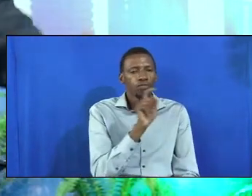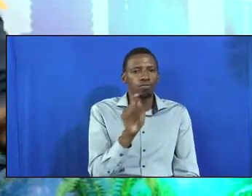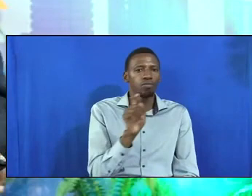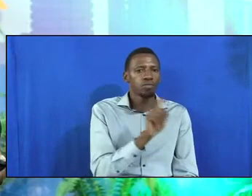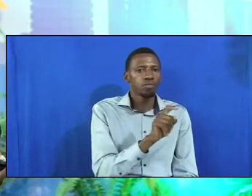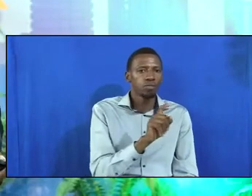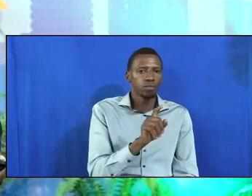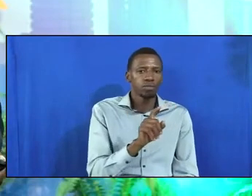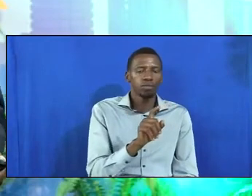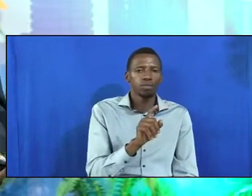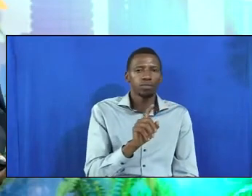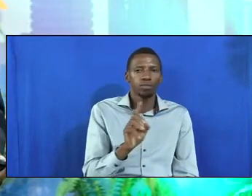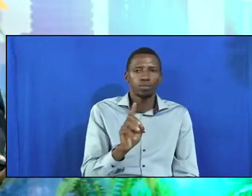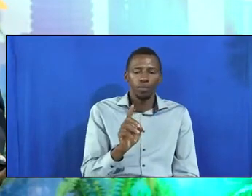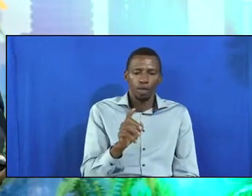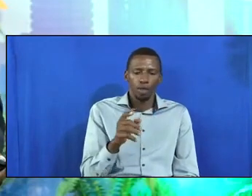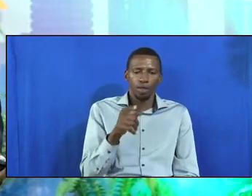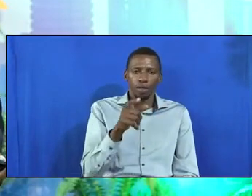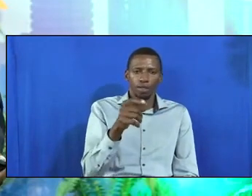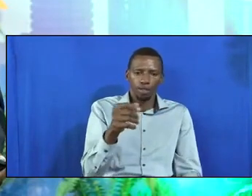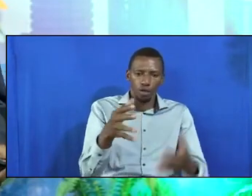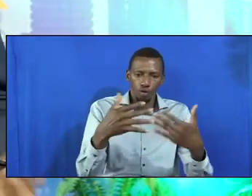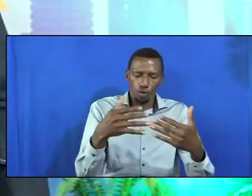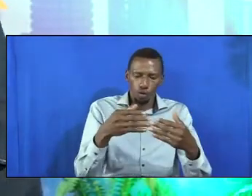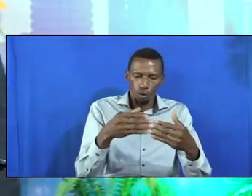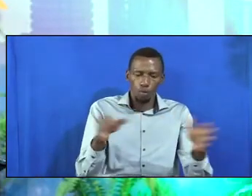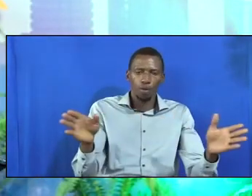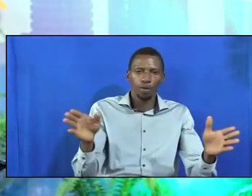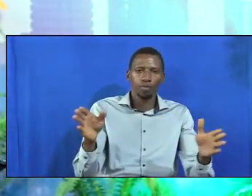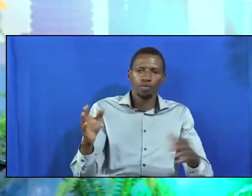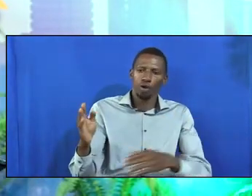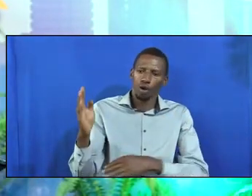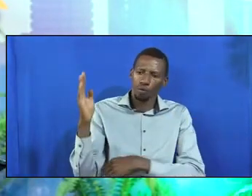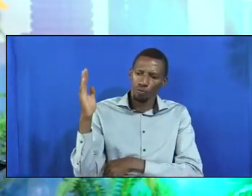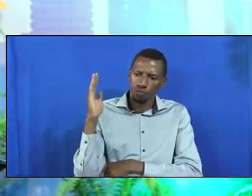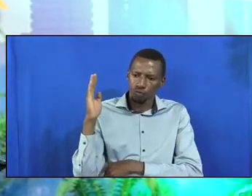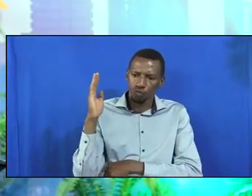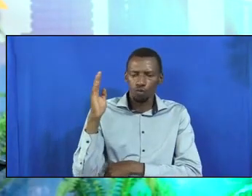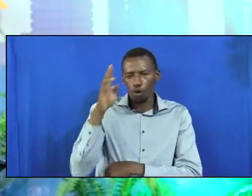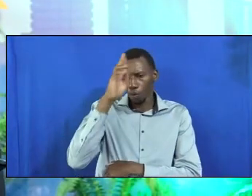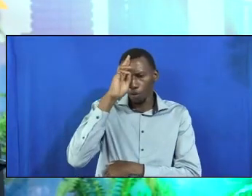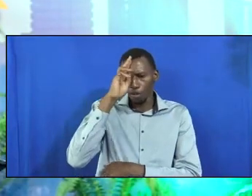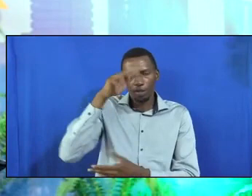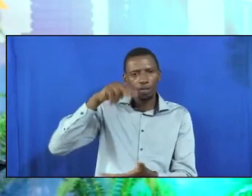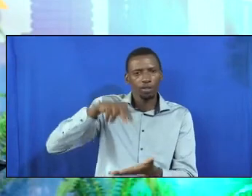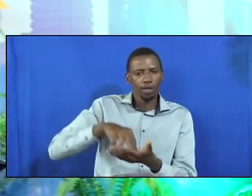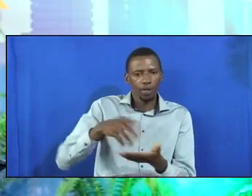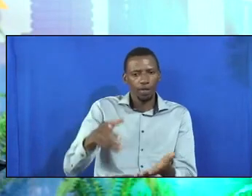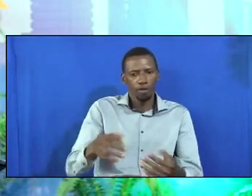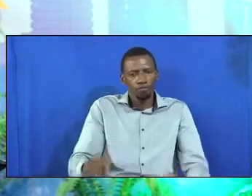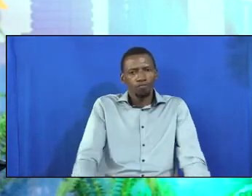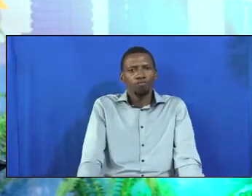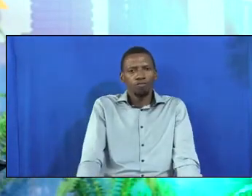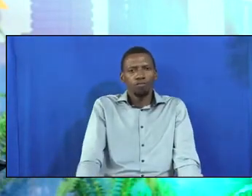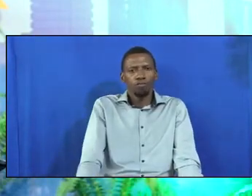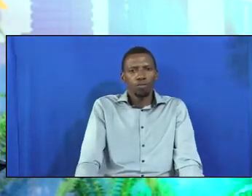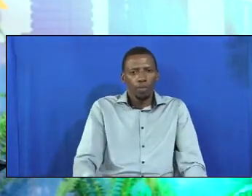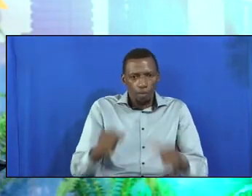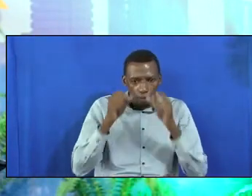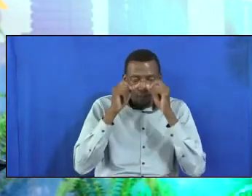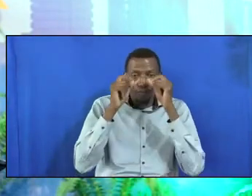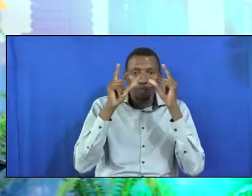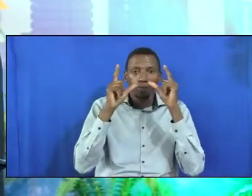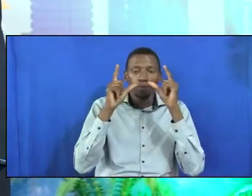opens by itself. And there was a guard there. Policemen are standing there, I'm imagining, very alert, with the eyes